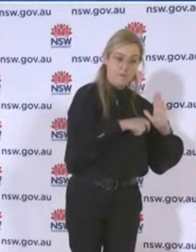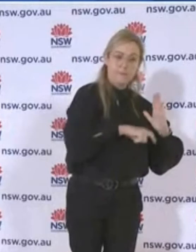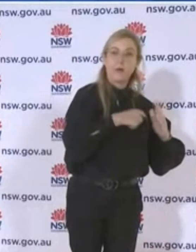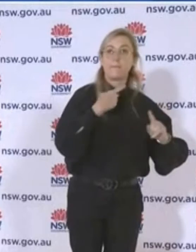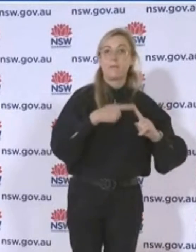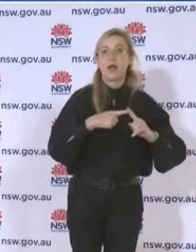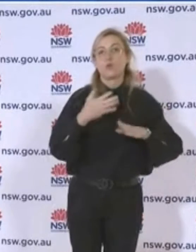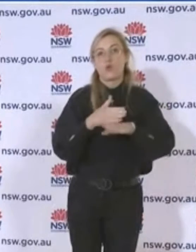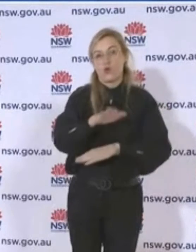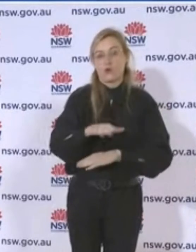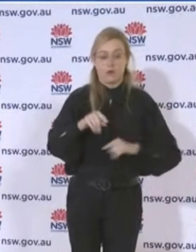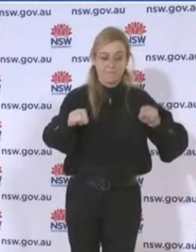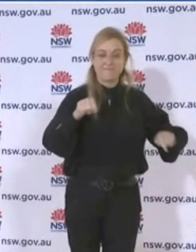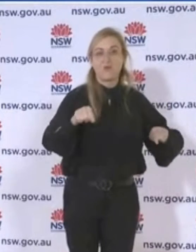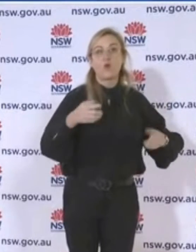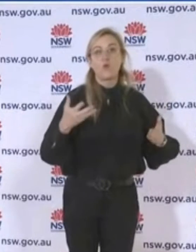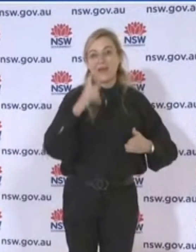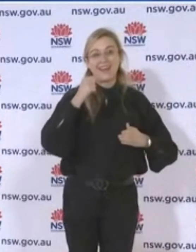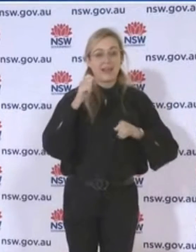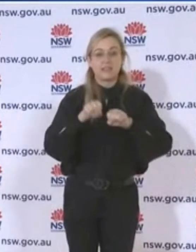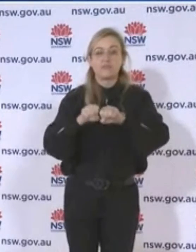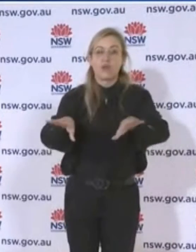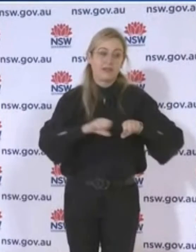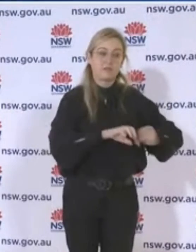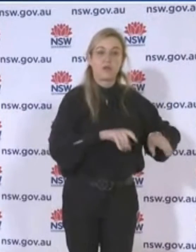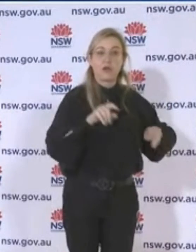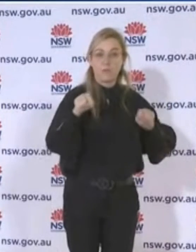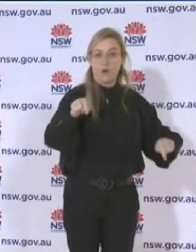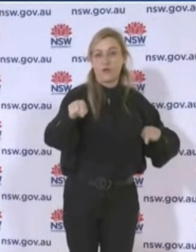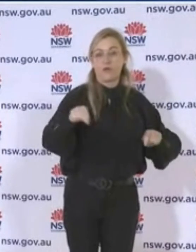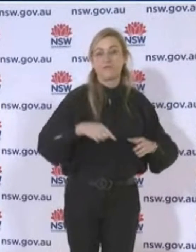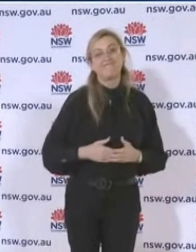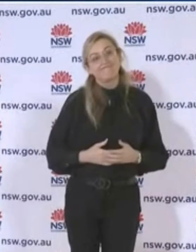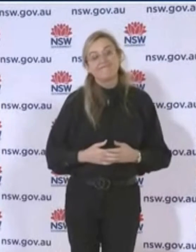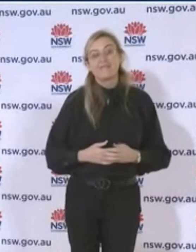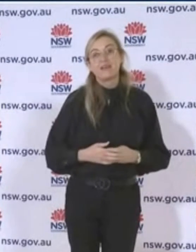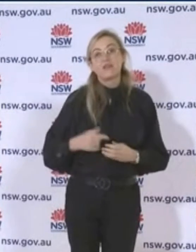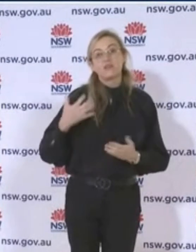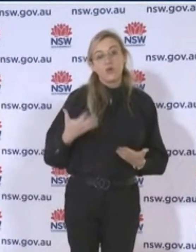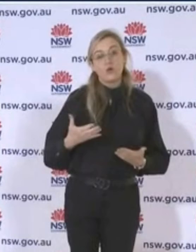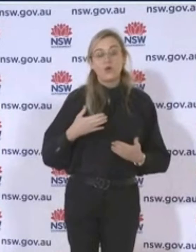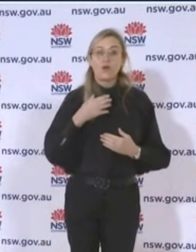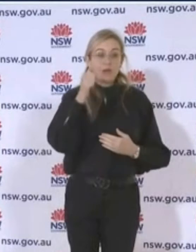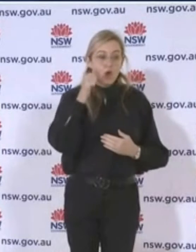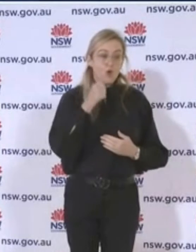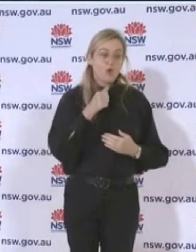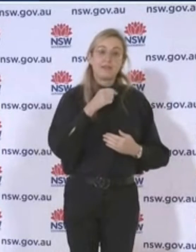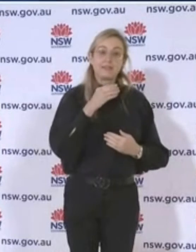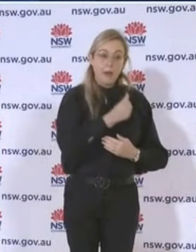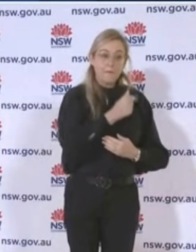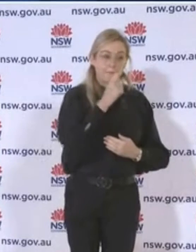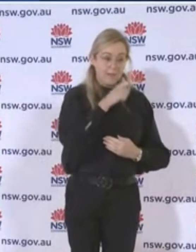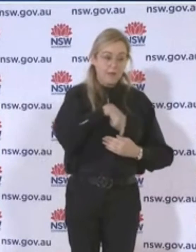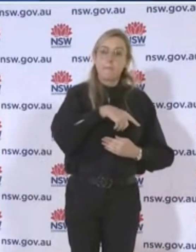7 weeks. We know how and where the virus is spreading. And we can't get around the fact that authorised workers provide all the essential things that